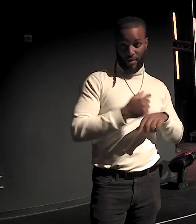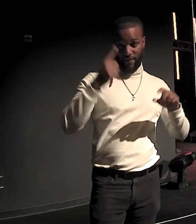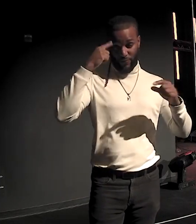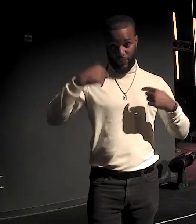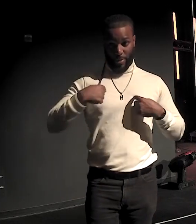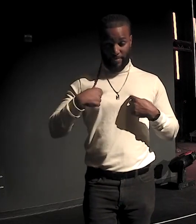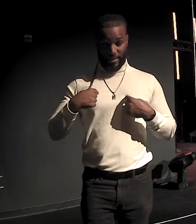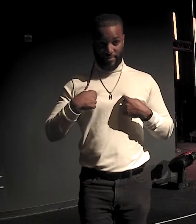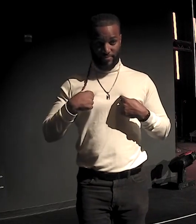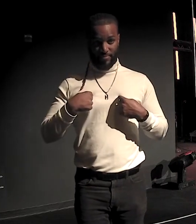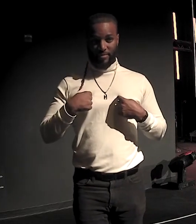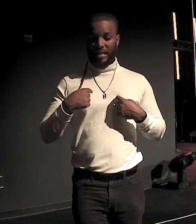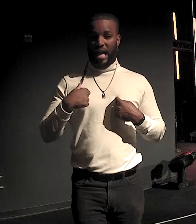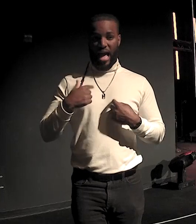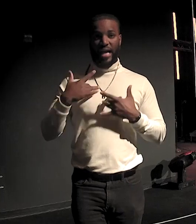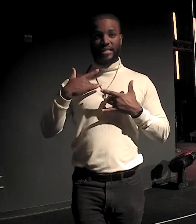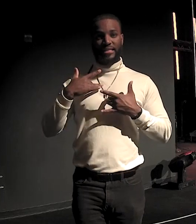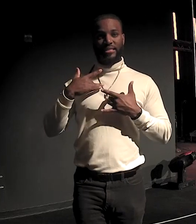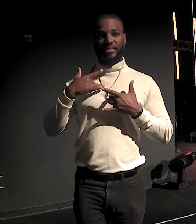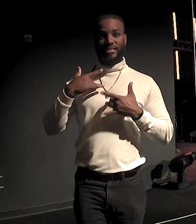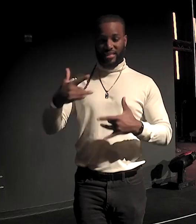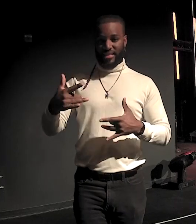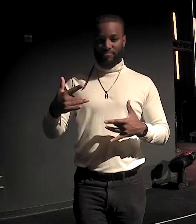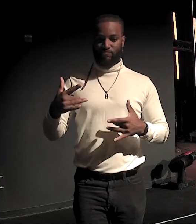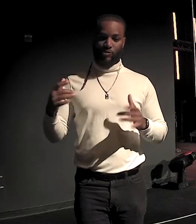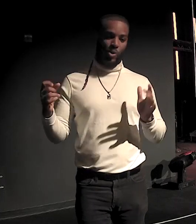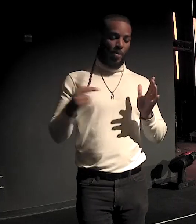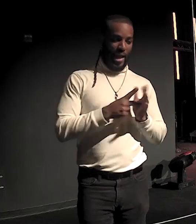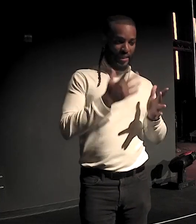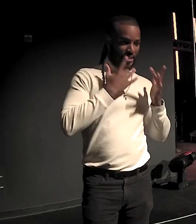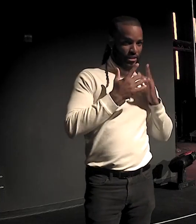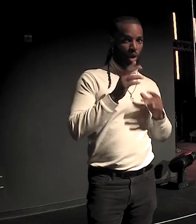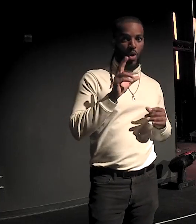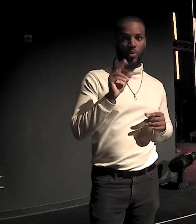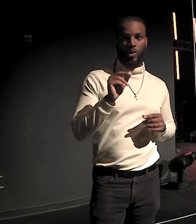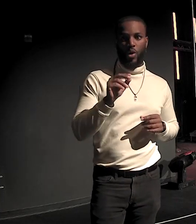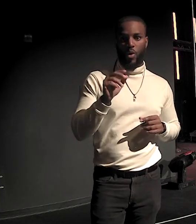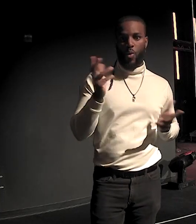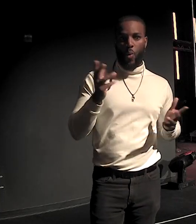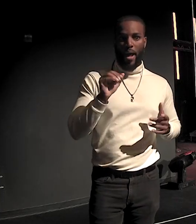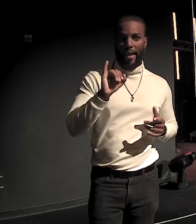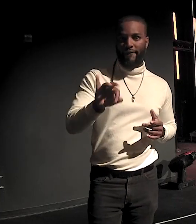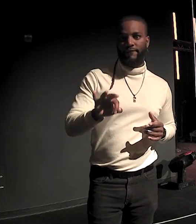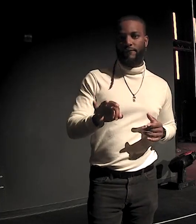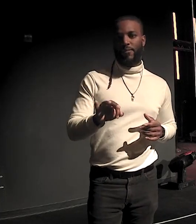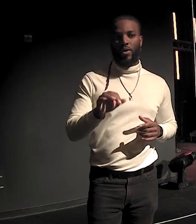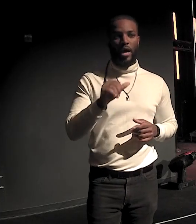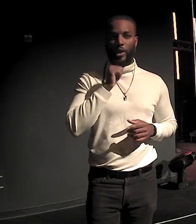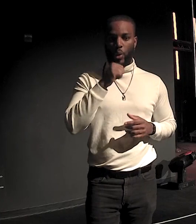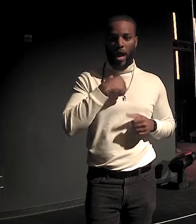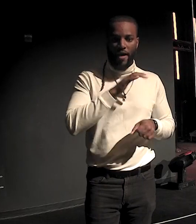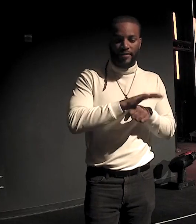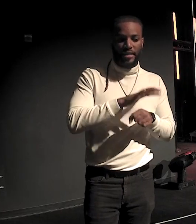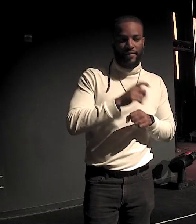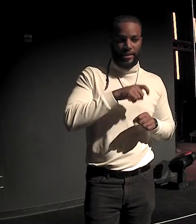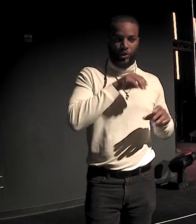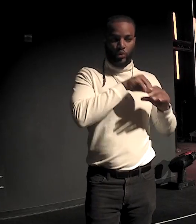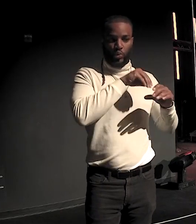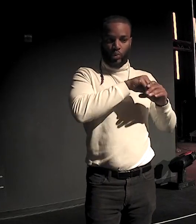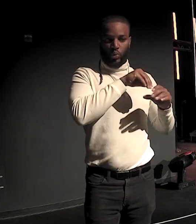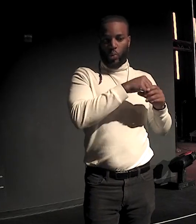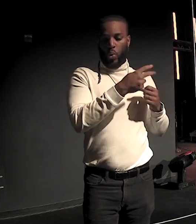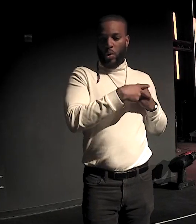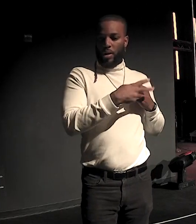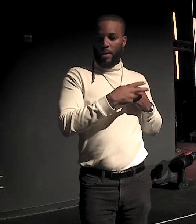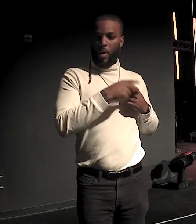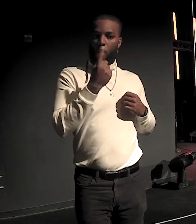I can naturally tend back to scarcity, like, oh no, what if? or I don't have enough because I think I need to store up enough to always